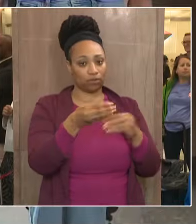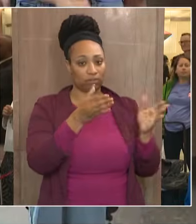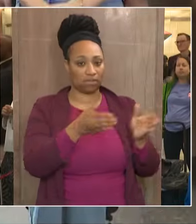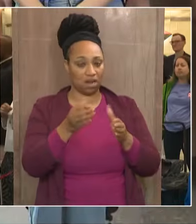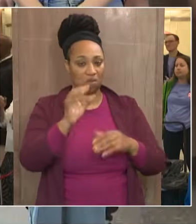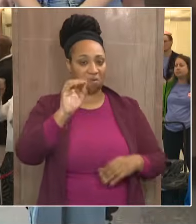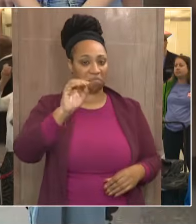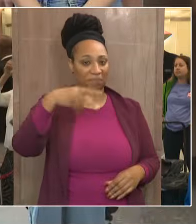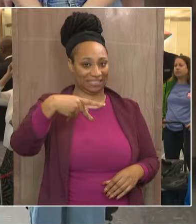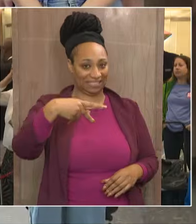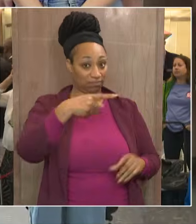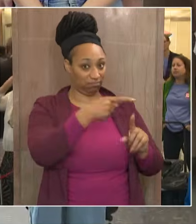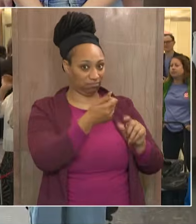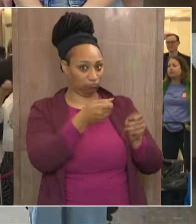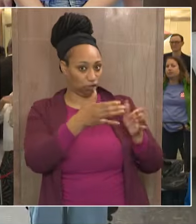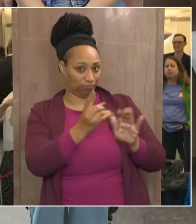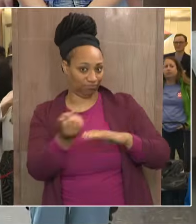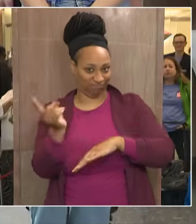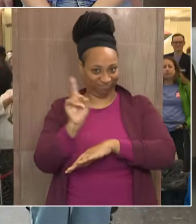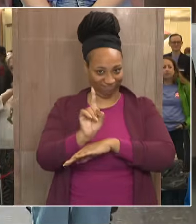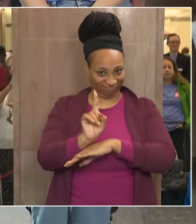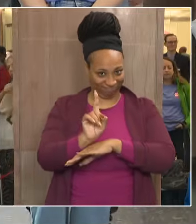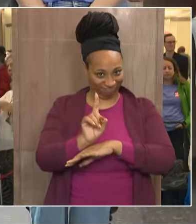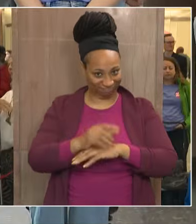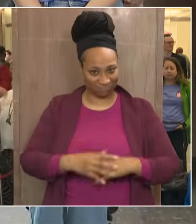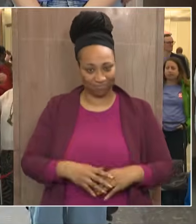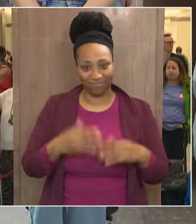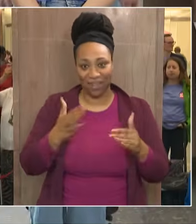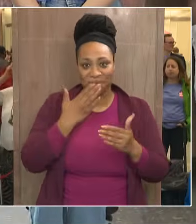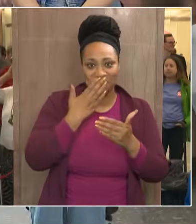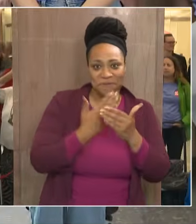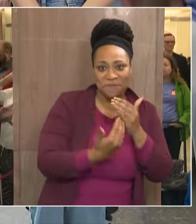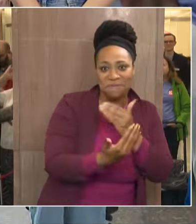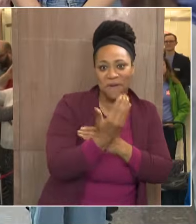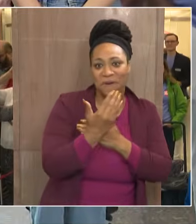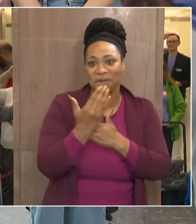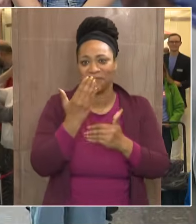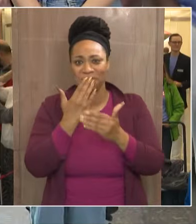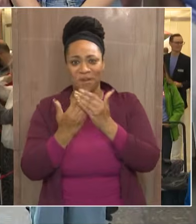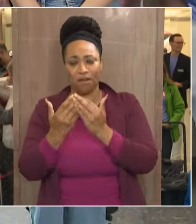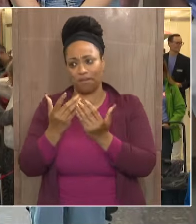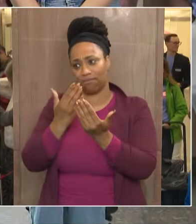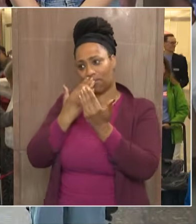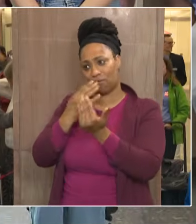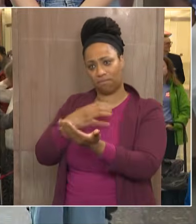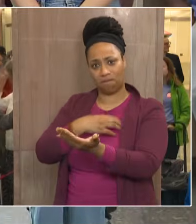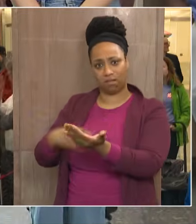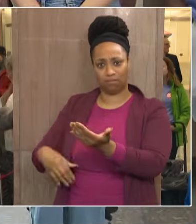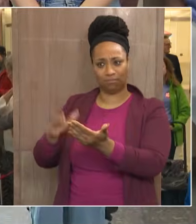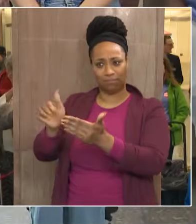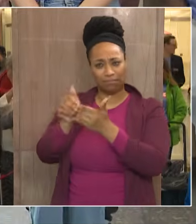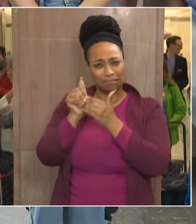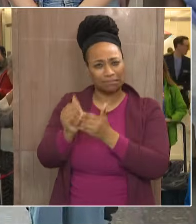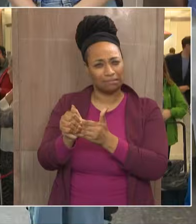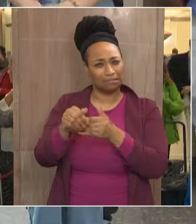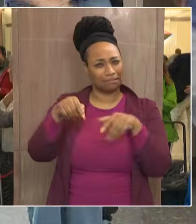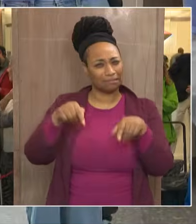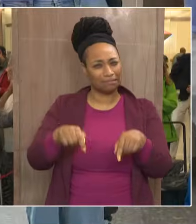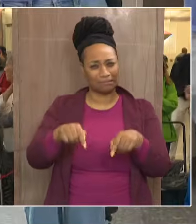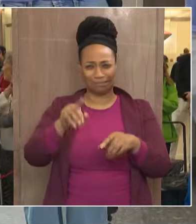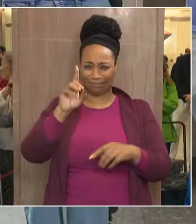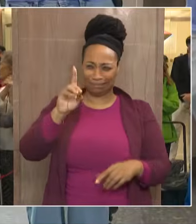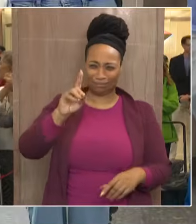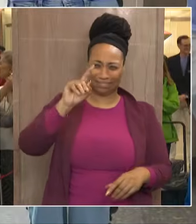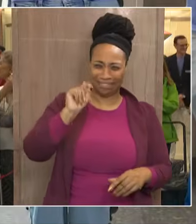Good morning, everyone, and thank you, Mayor Bowser, for your leadership on helping us transform our downtown. Let's give Mayor Bowser a hand for